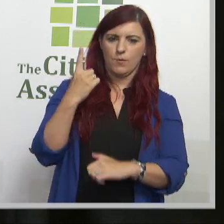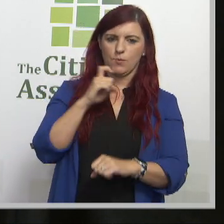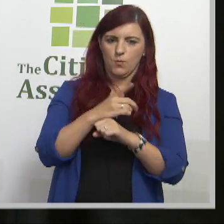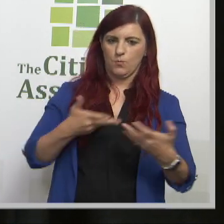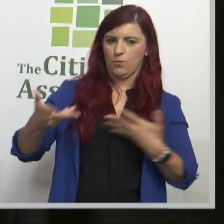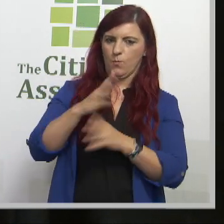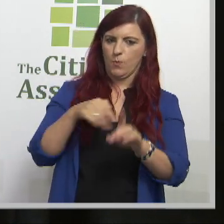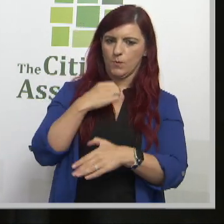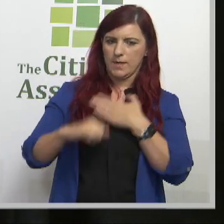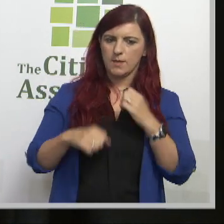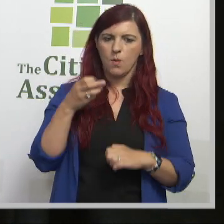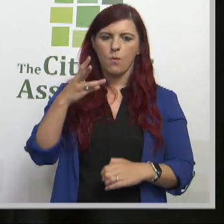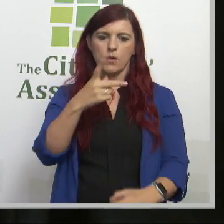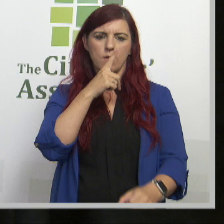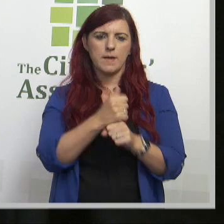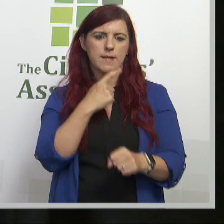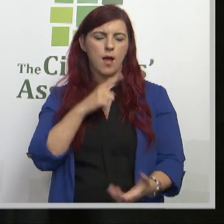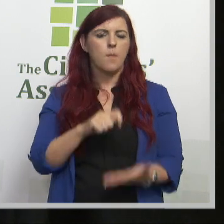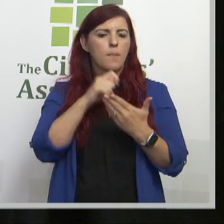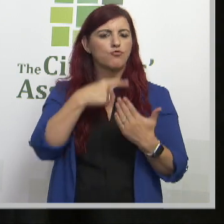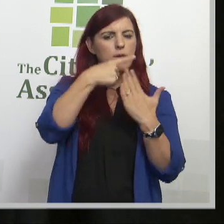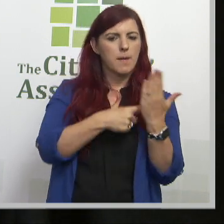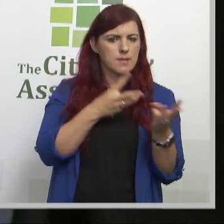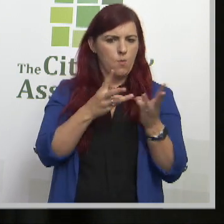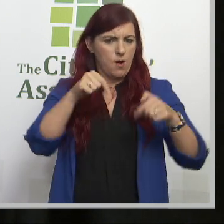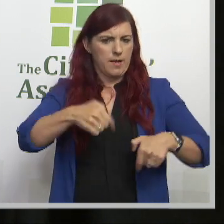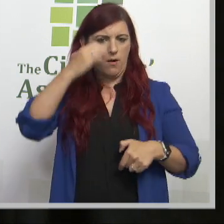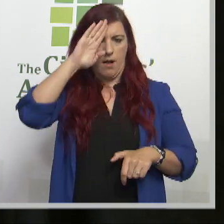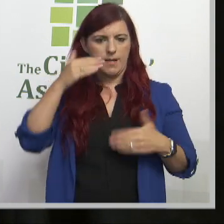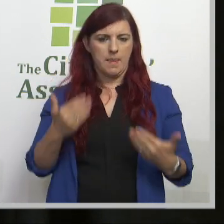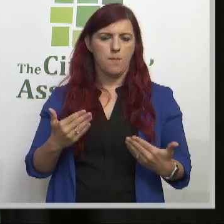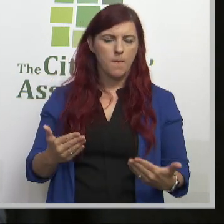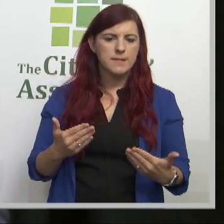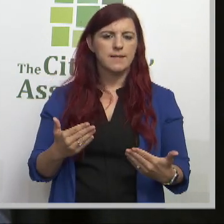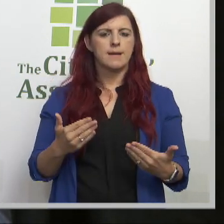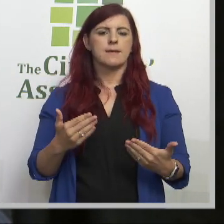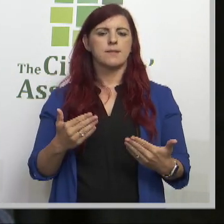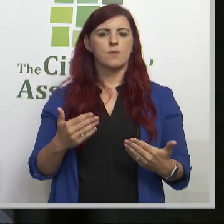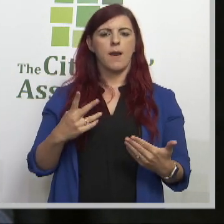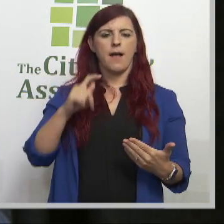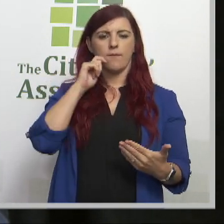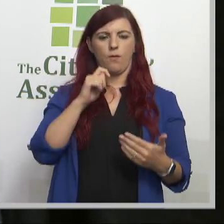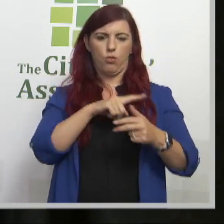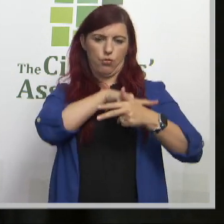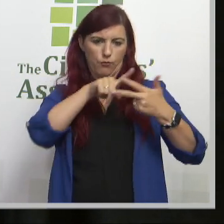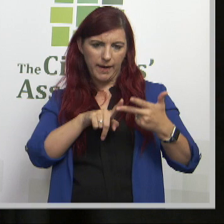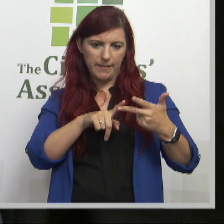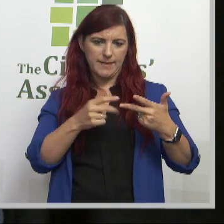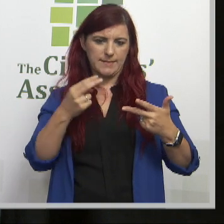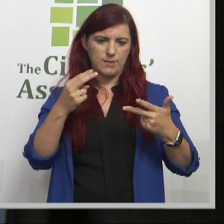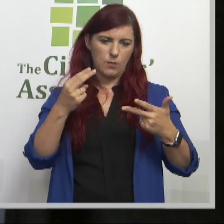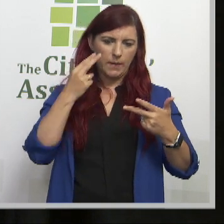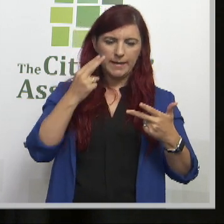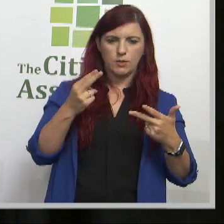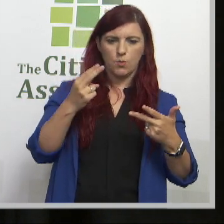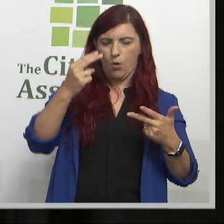you. So I'm going to talk about how budgetary policy works in Ireland right now. And there's kind of three things I think you need to